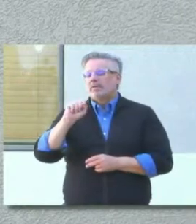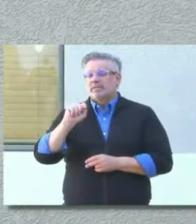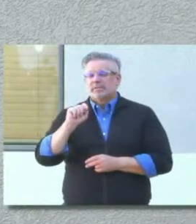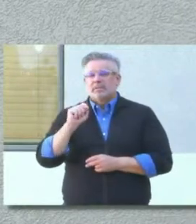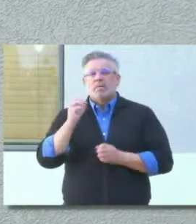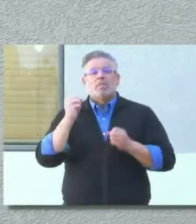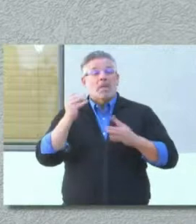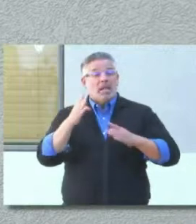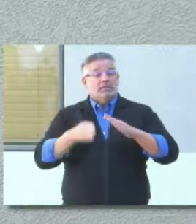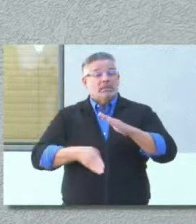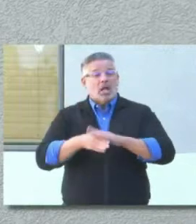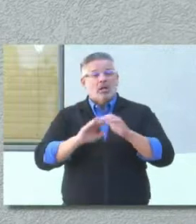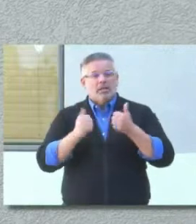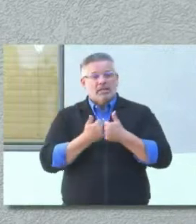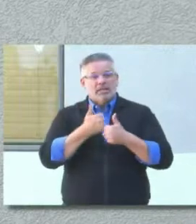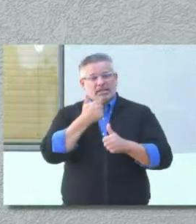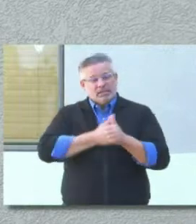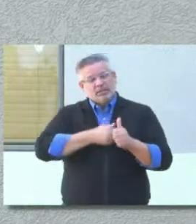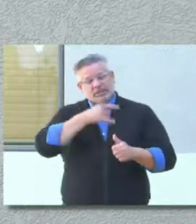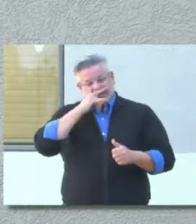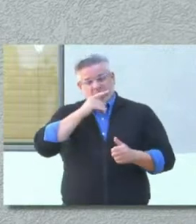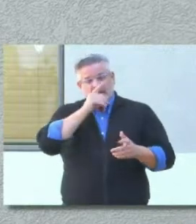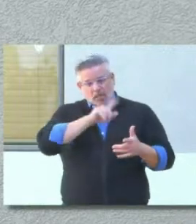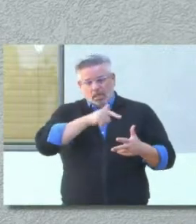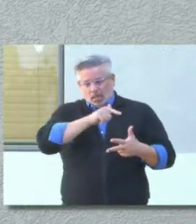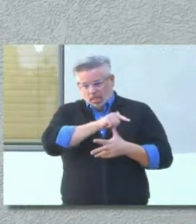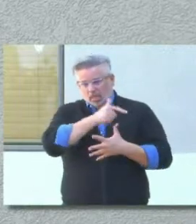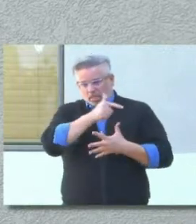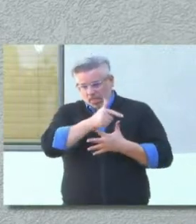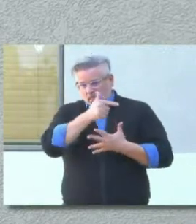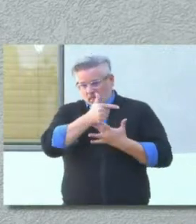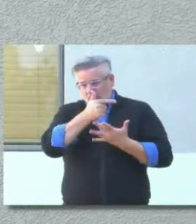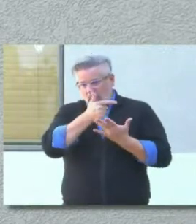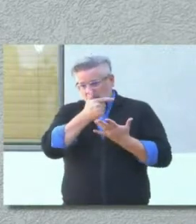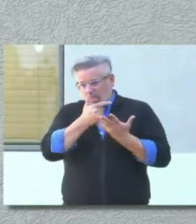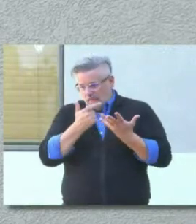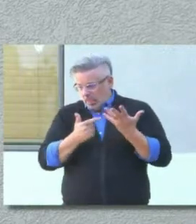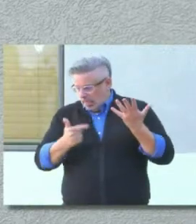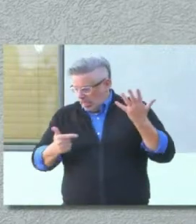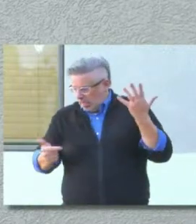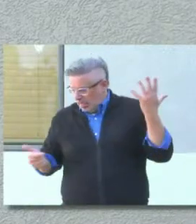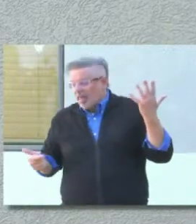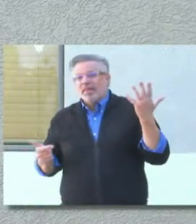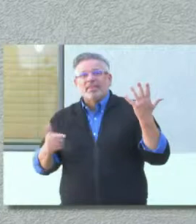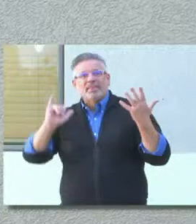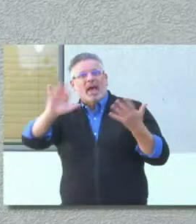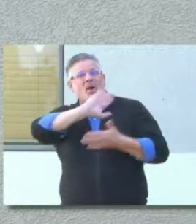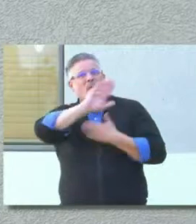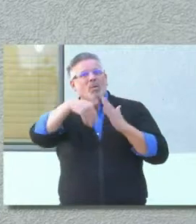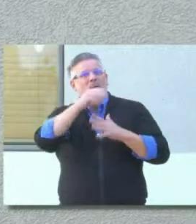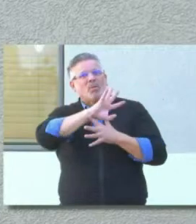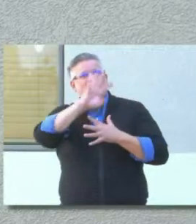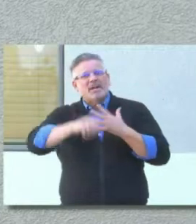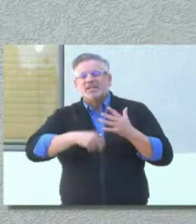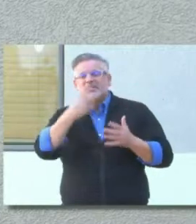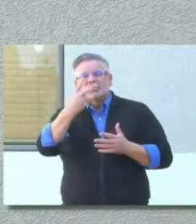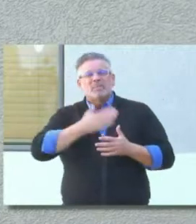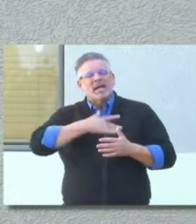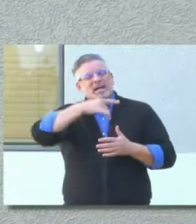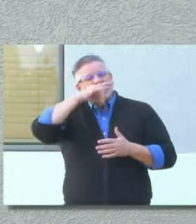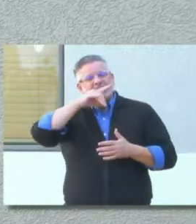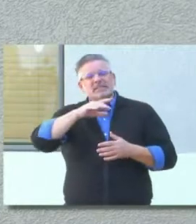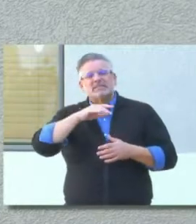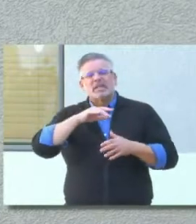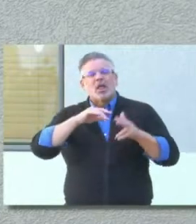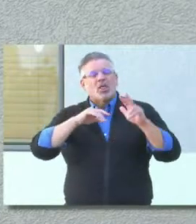multiple soccer games, each kid. So I spent the weekend and and two of my kids got